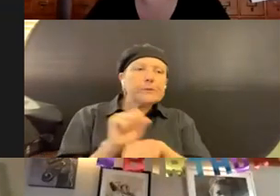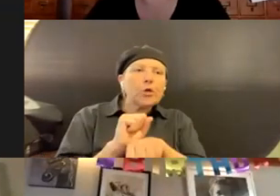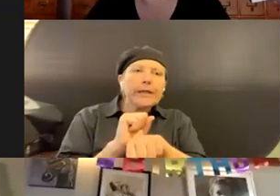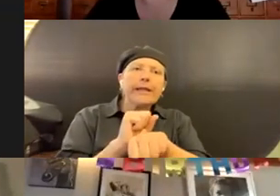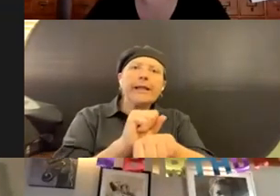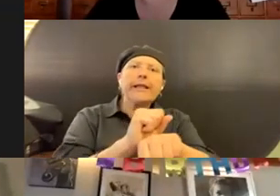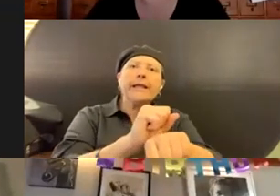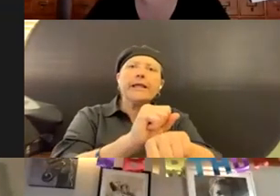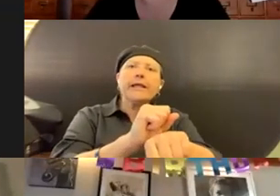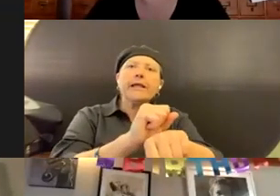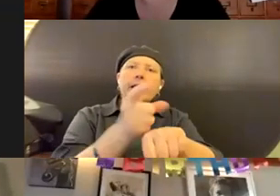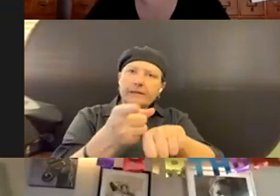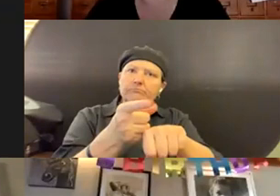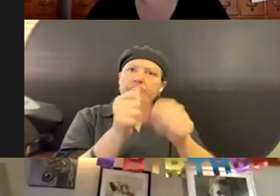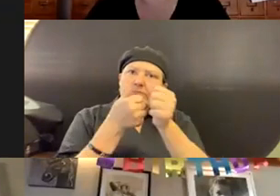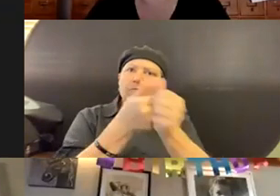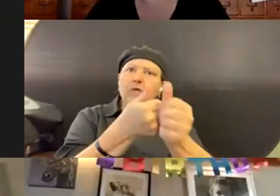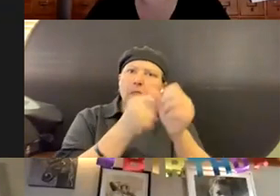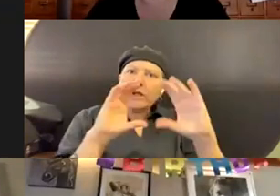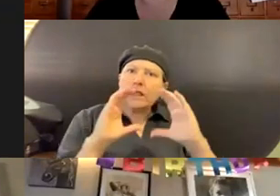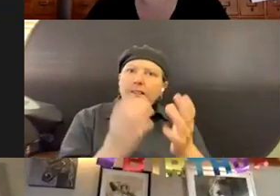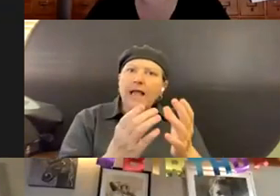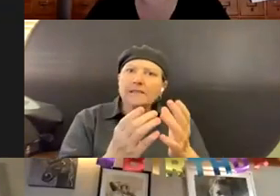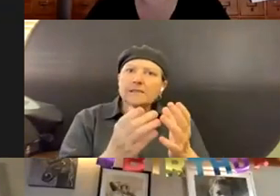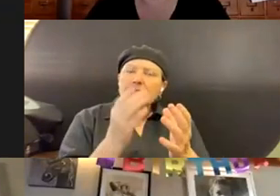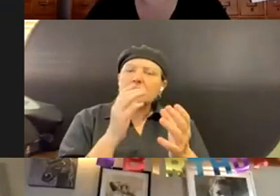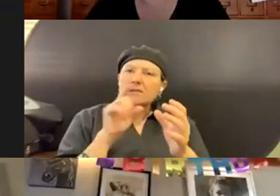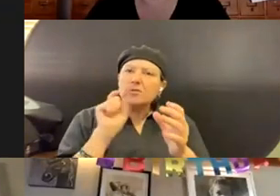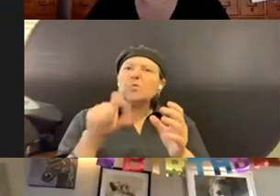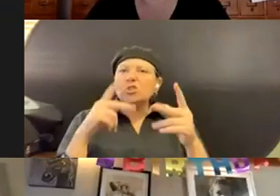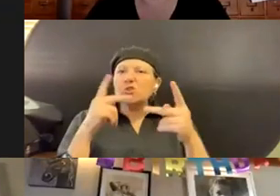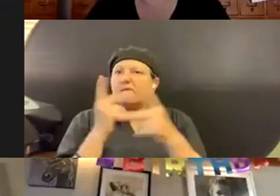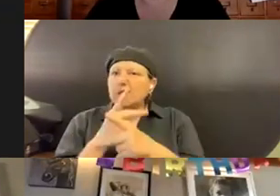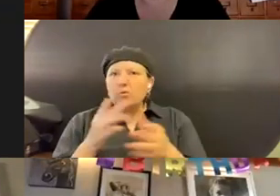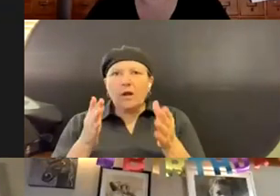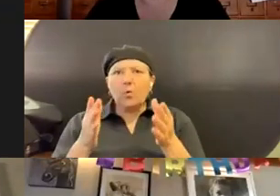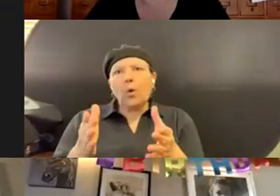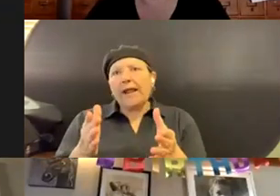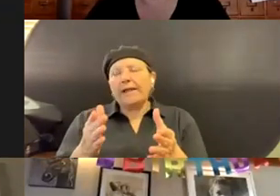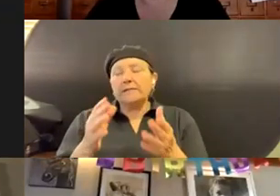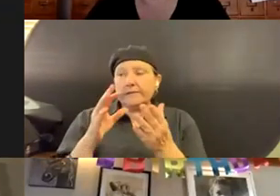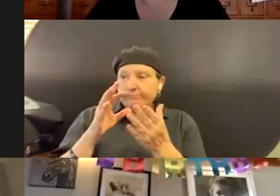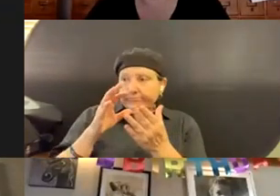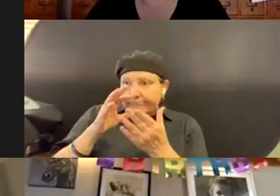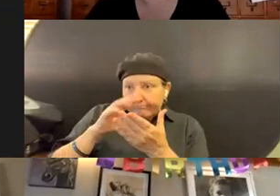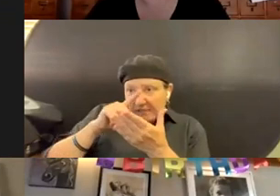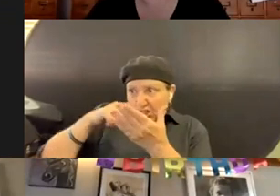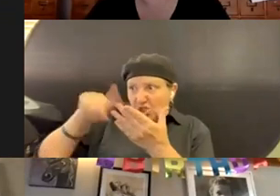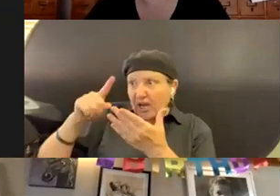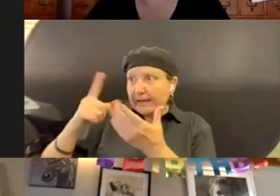staying on top of things, then we should be able to figure out a way to maybe to count the attendance and make everything sort of work itself